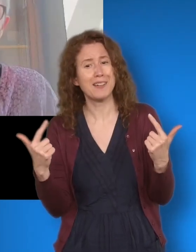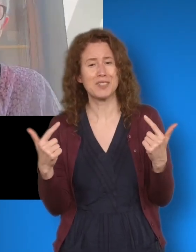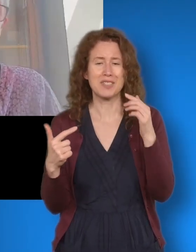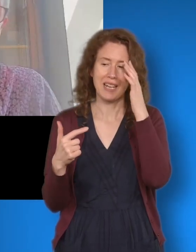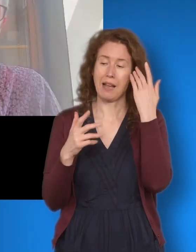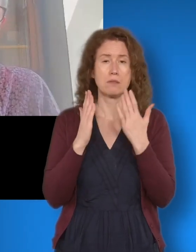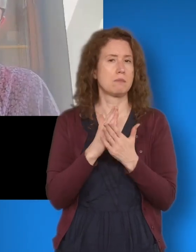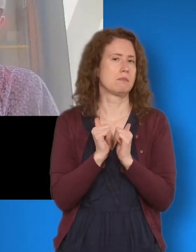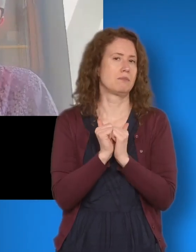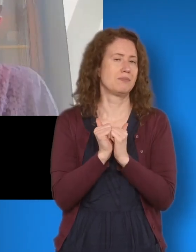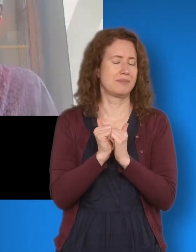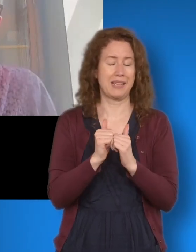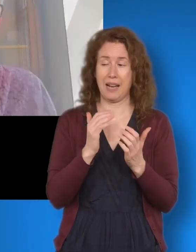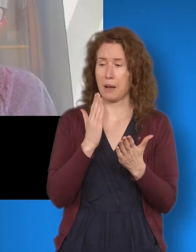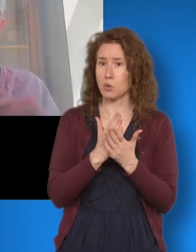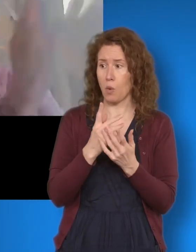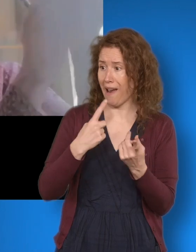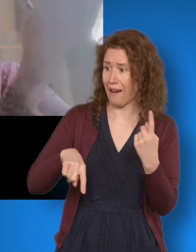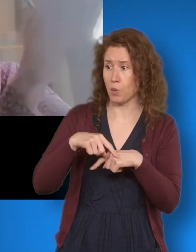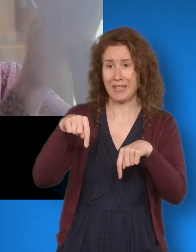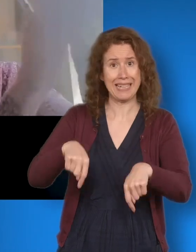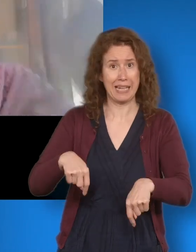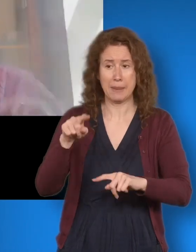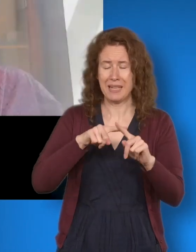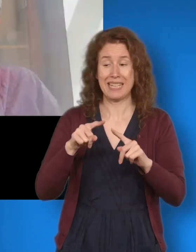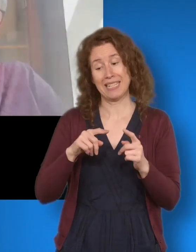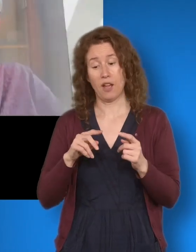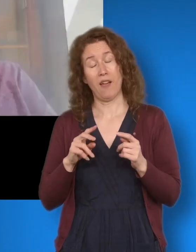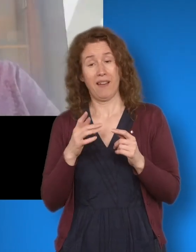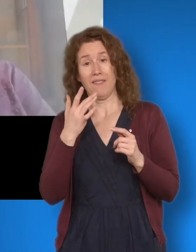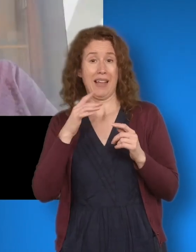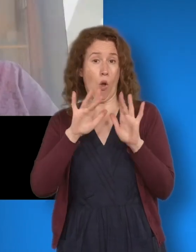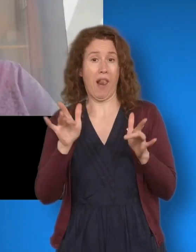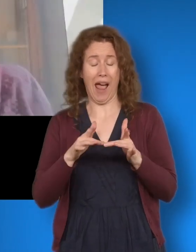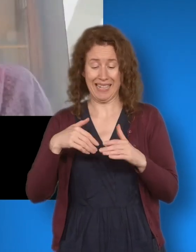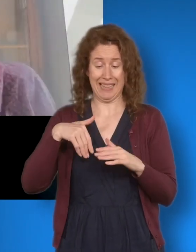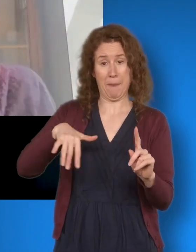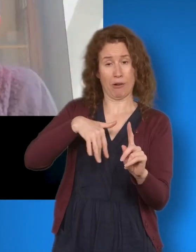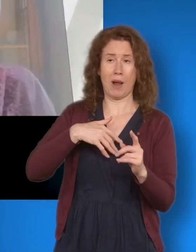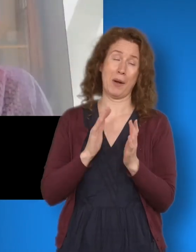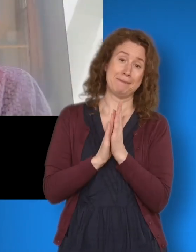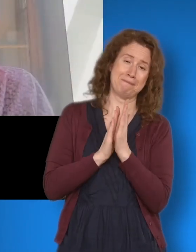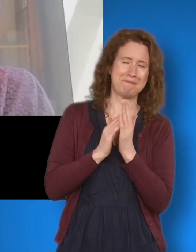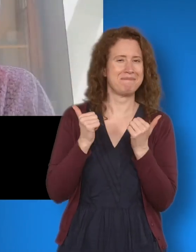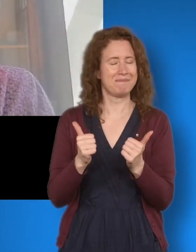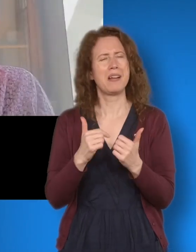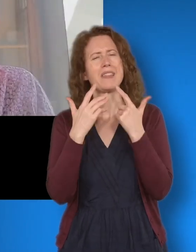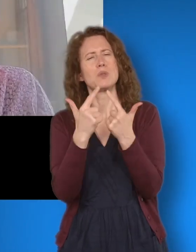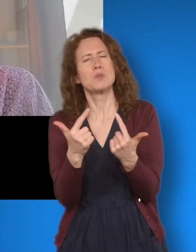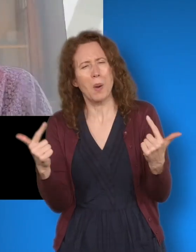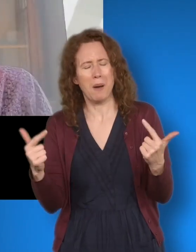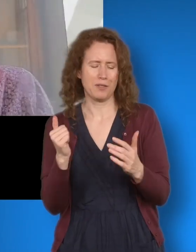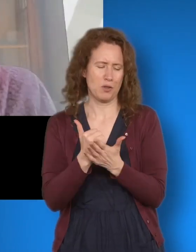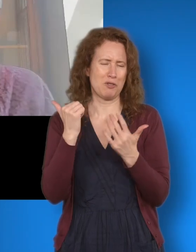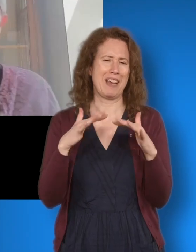and really appreciate it. And I'm sure everyone in the call is kind of virtually doing this right now if we were in a room. But thank you so much for a great